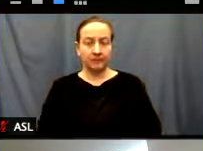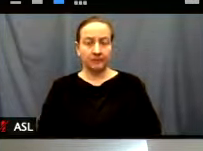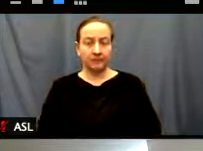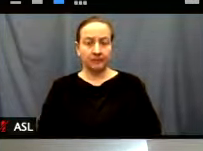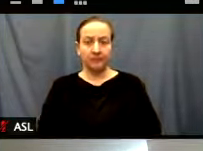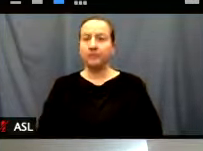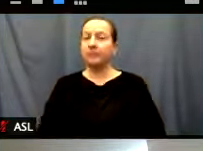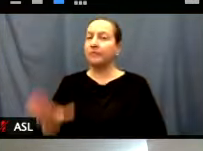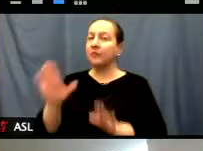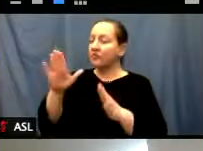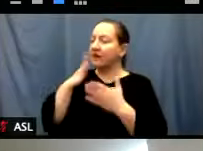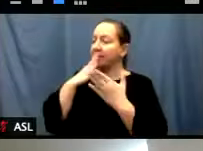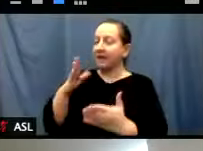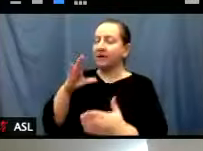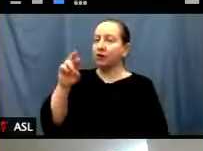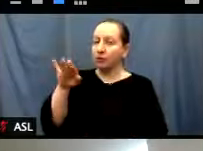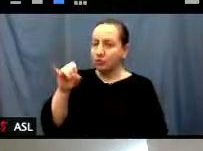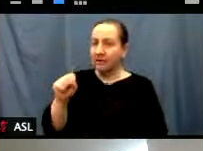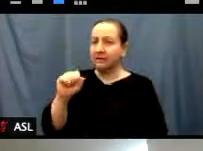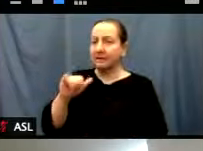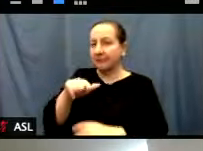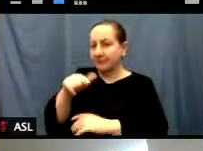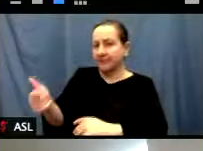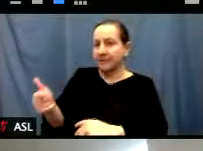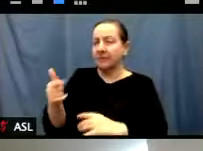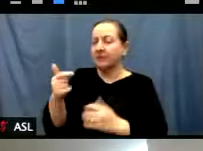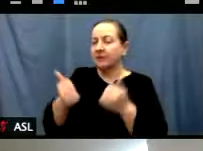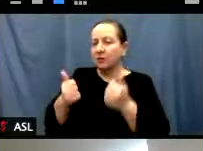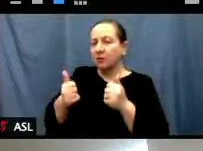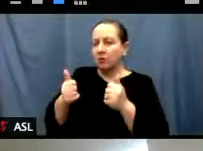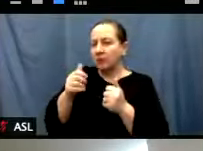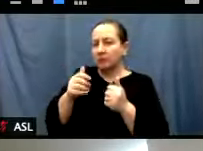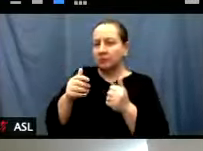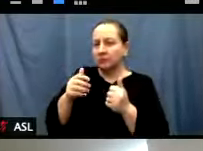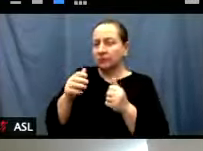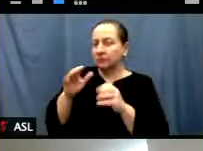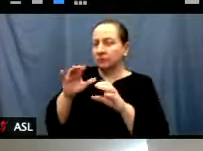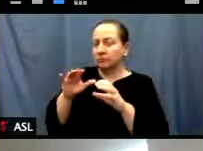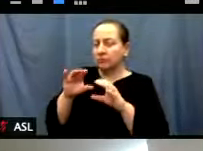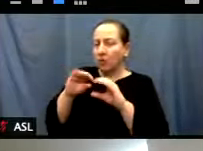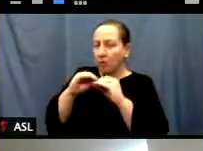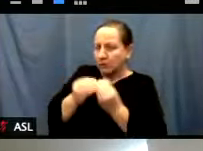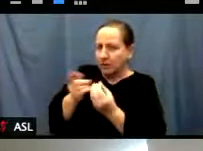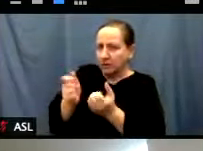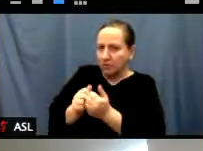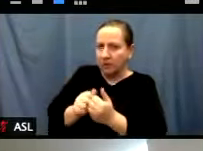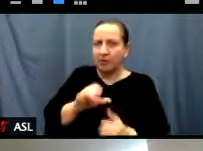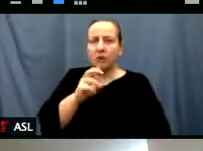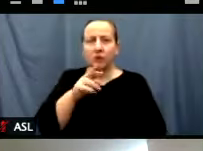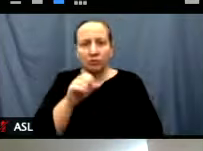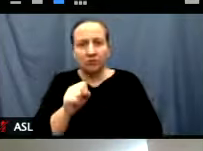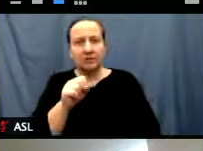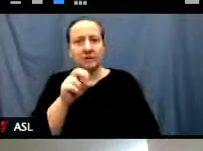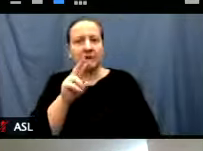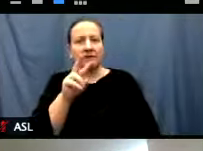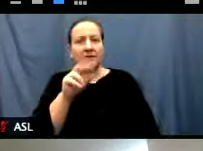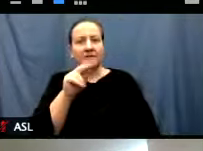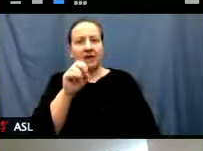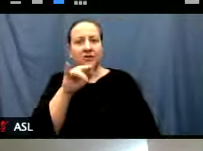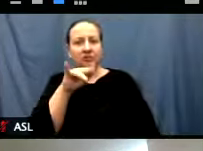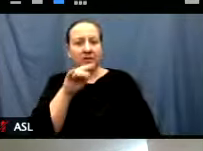Great, thank you. Chris, I'm going to take it over to you, and if you could say which outlet that you're with. Chris Vanderveen with 9 News. I have